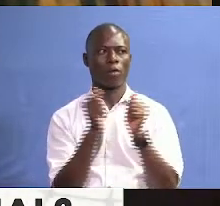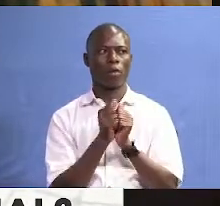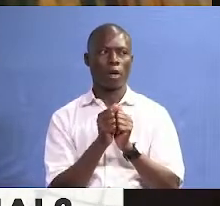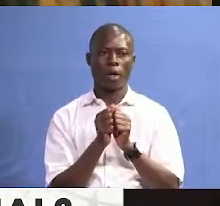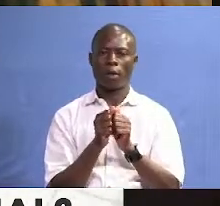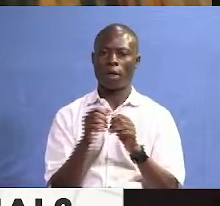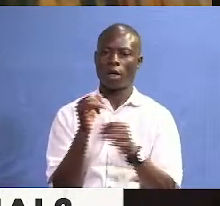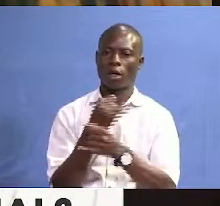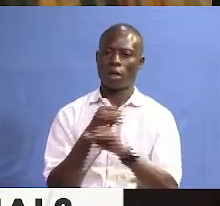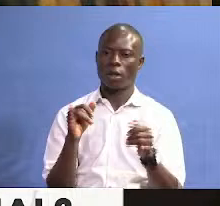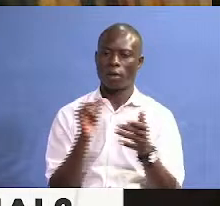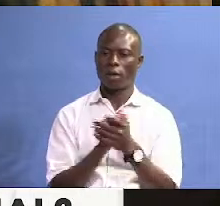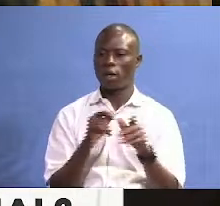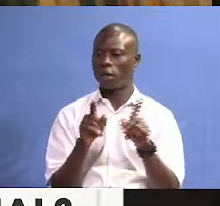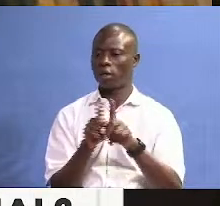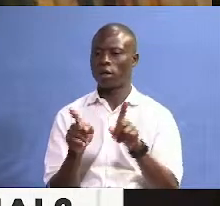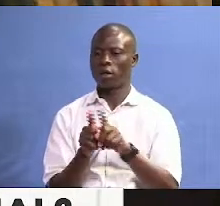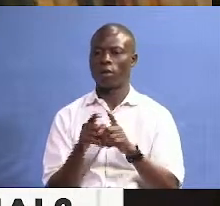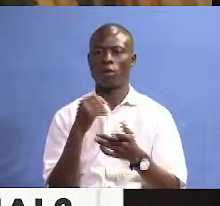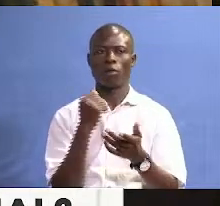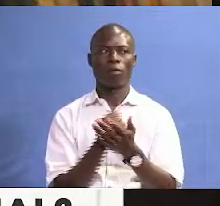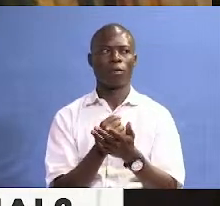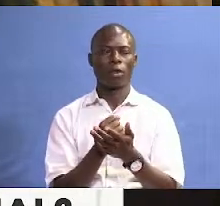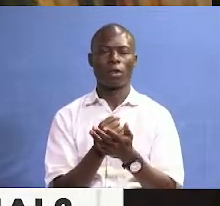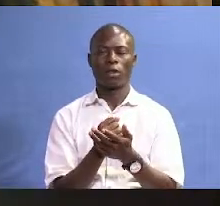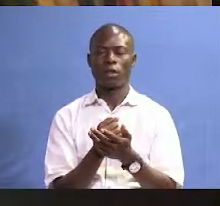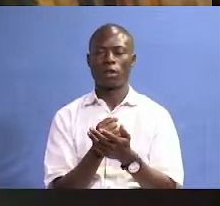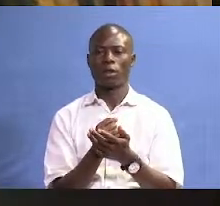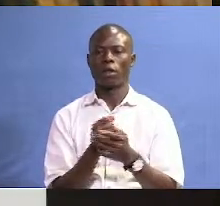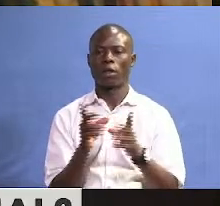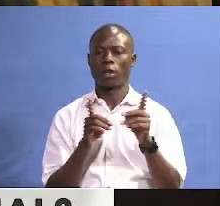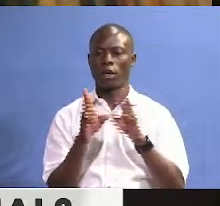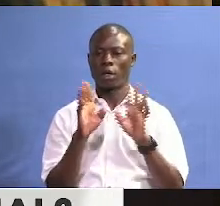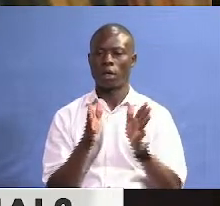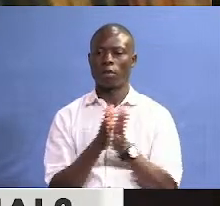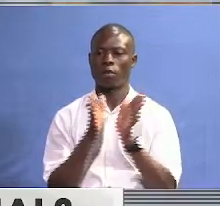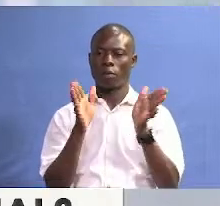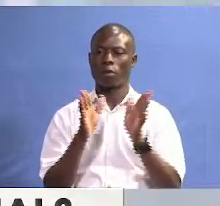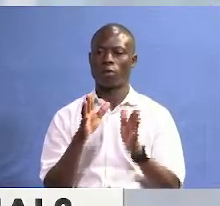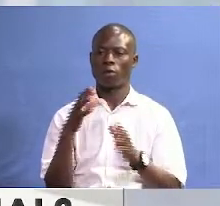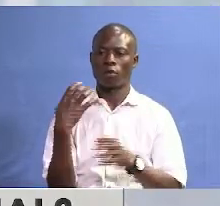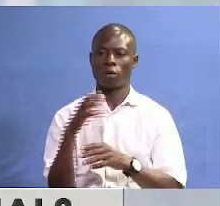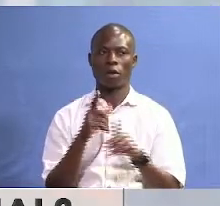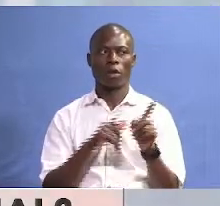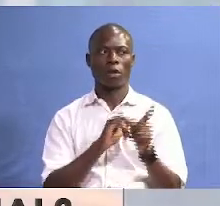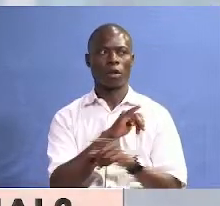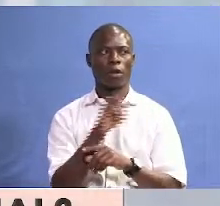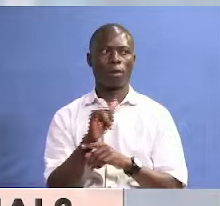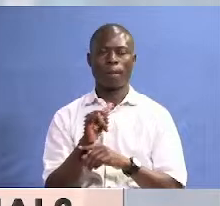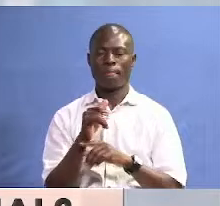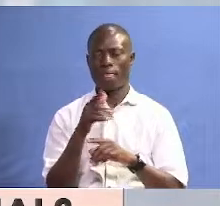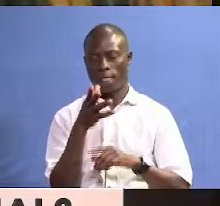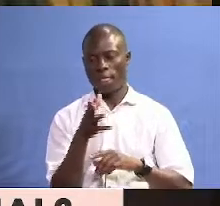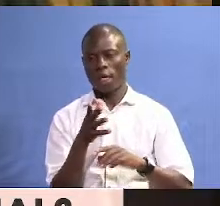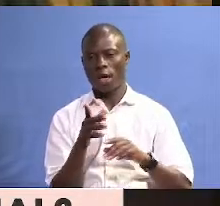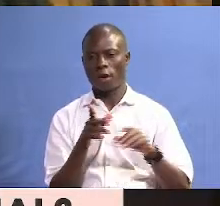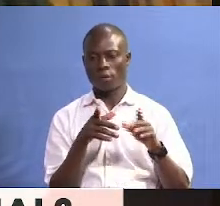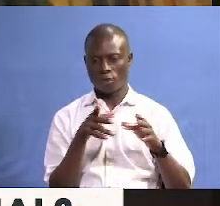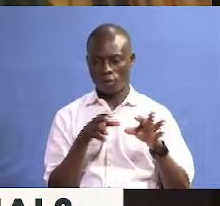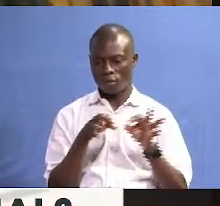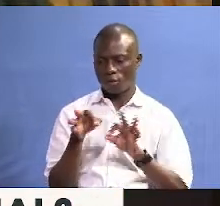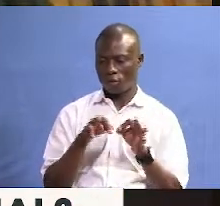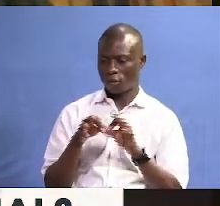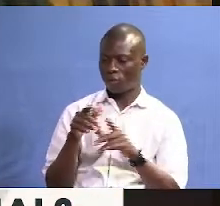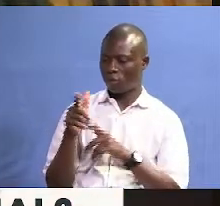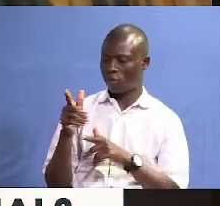independent offices such as the Office of the Director of Public Prosecutions, the provisions of Article 156 are